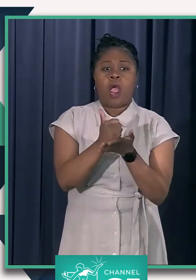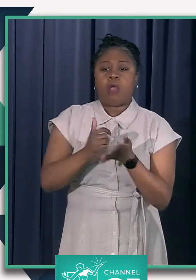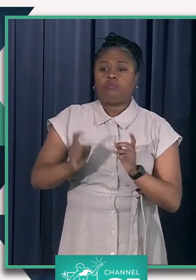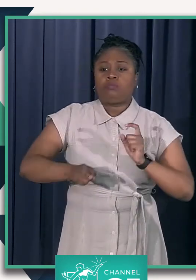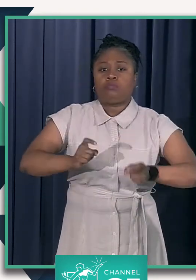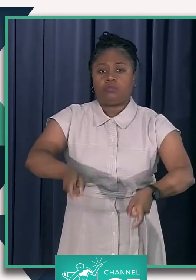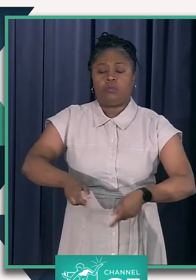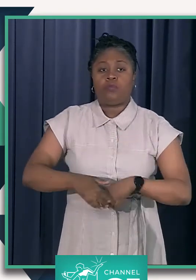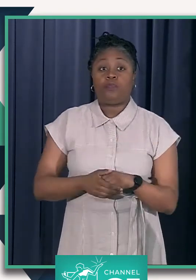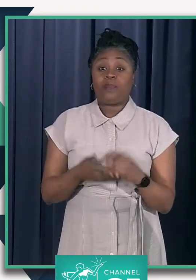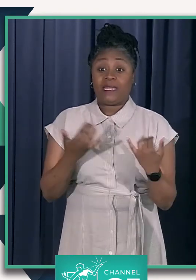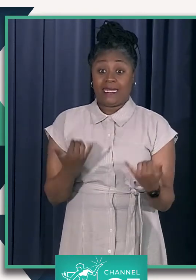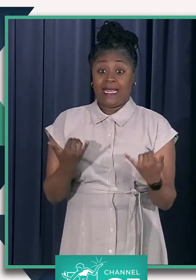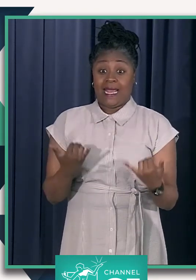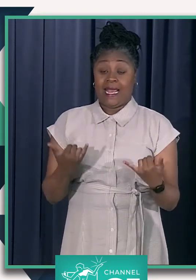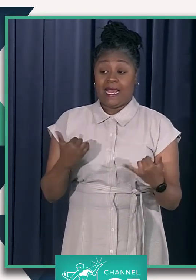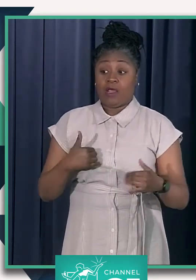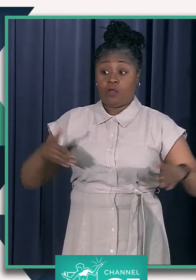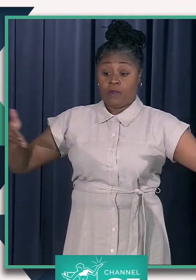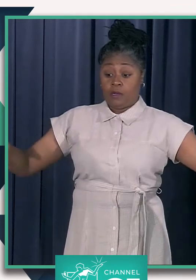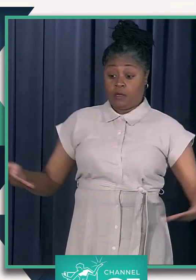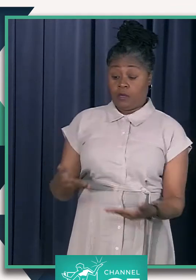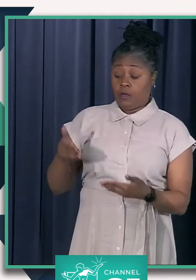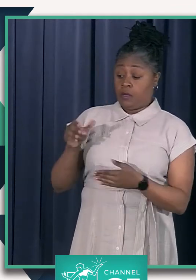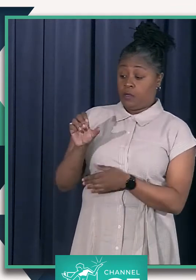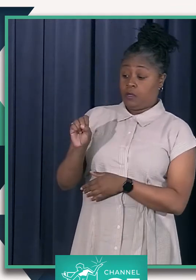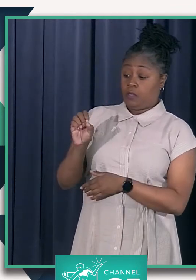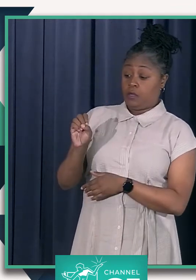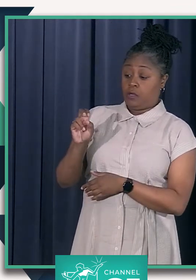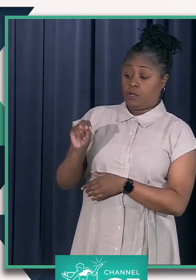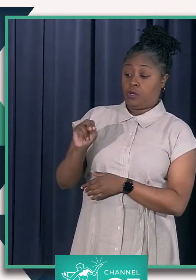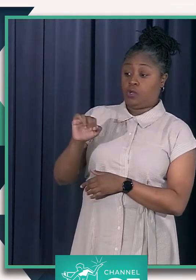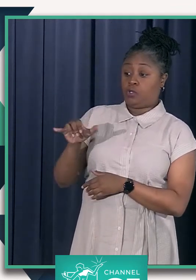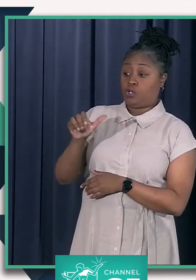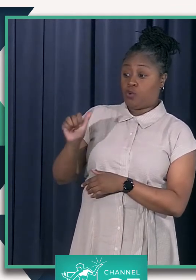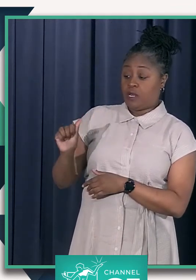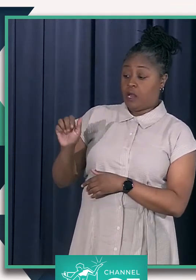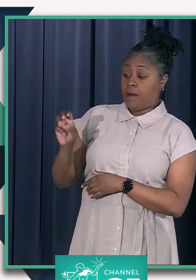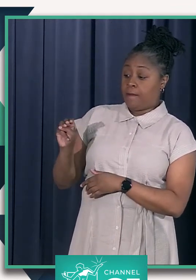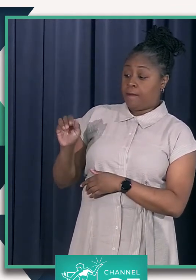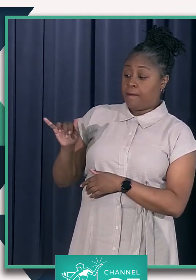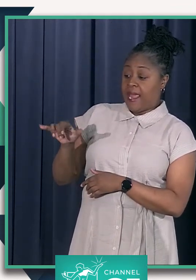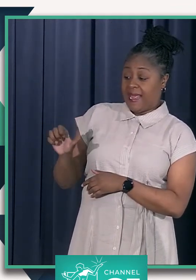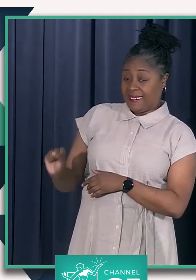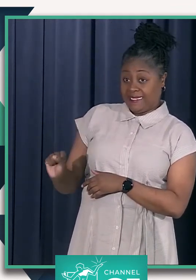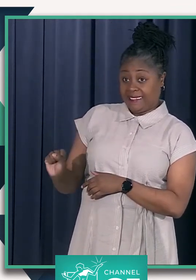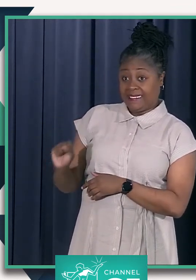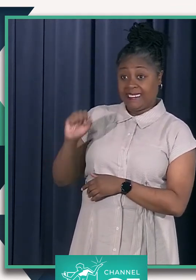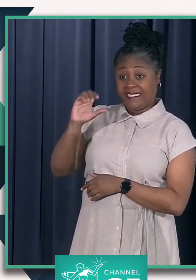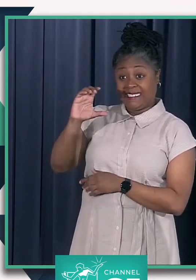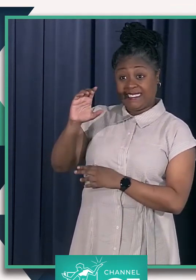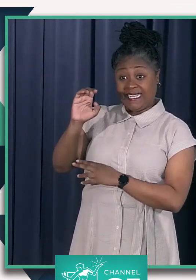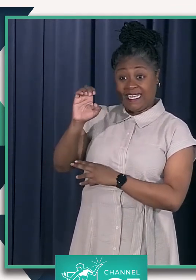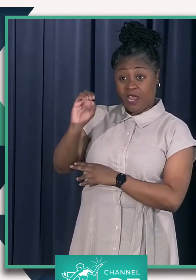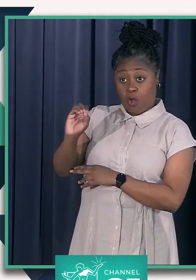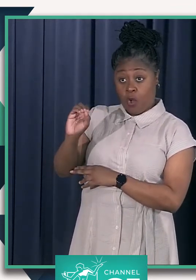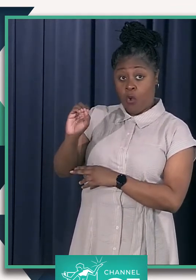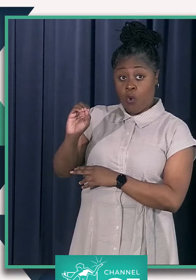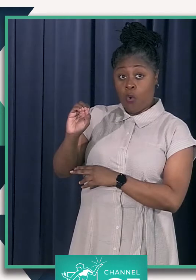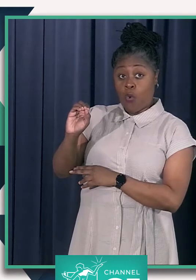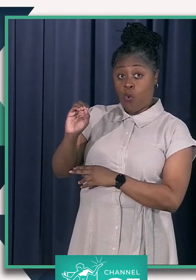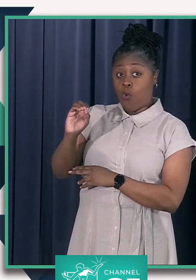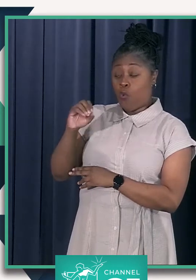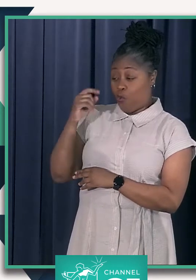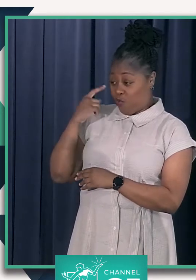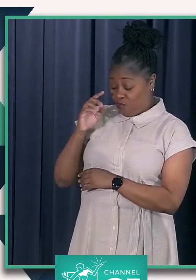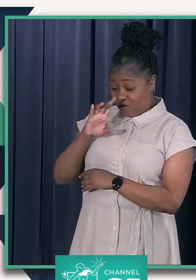to introduce Sonia Mays, who's the president and CEO of Develop Detroit, has been since 2015,